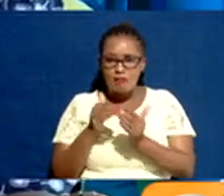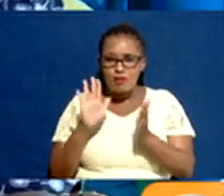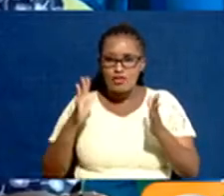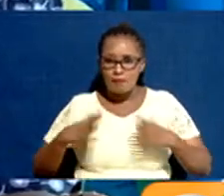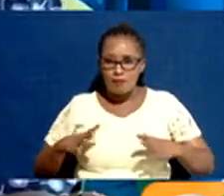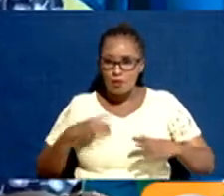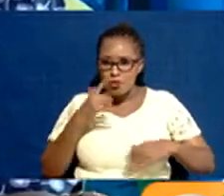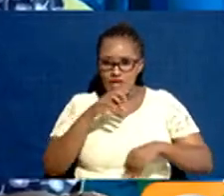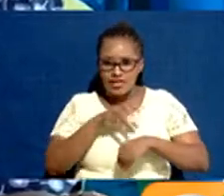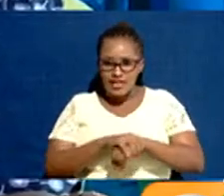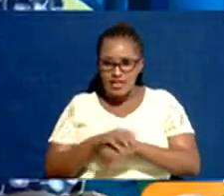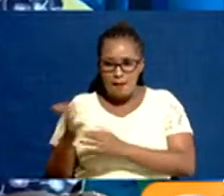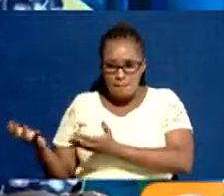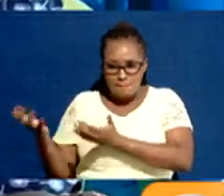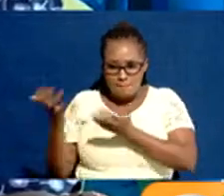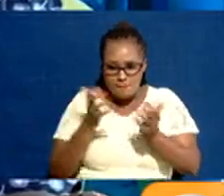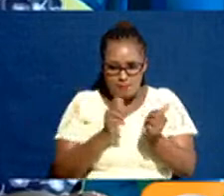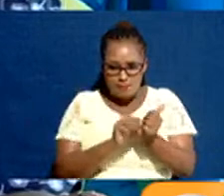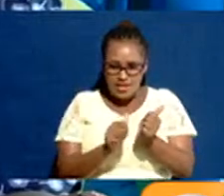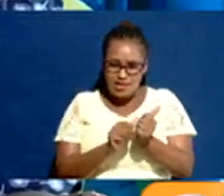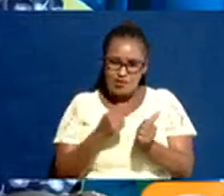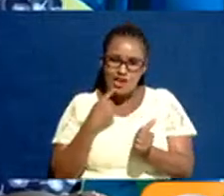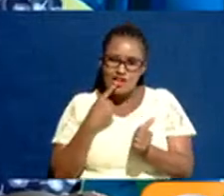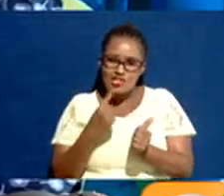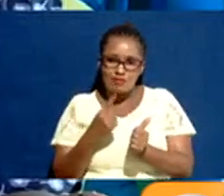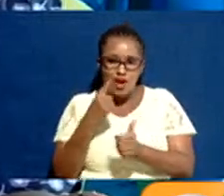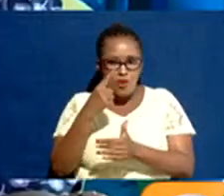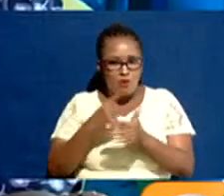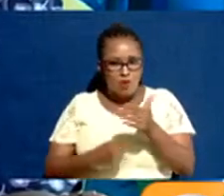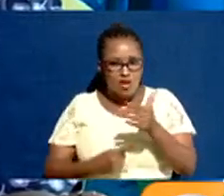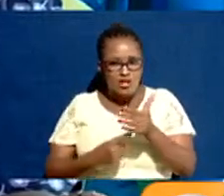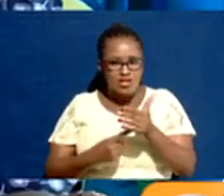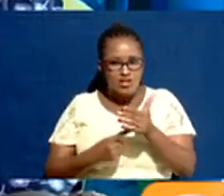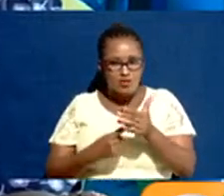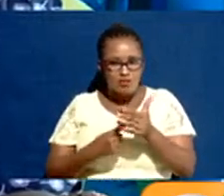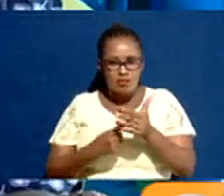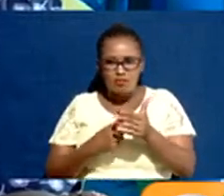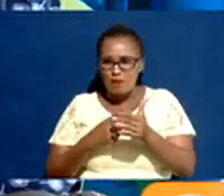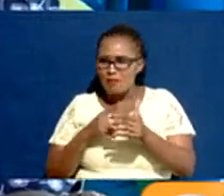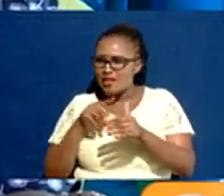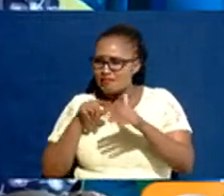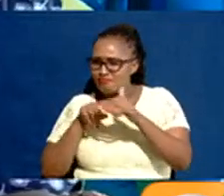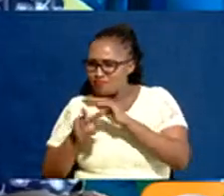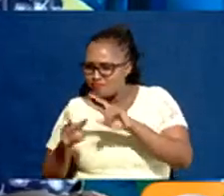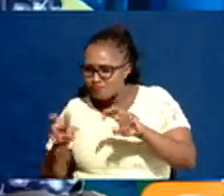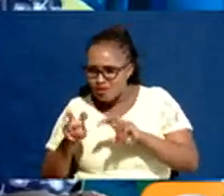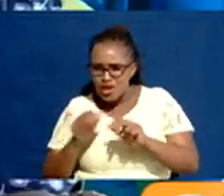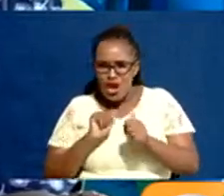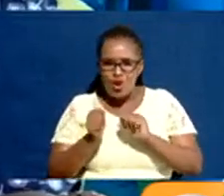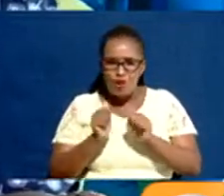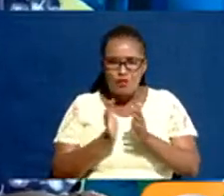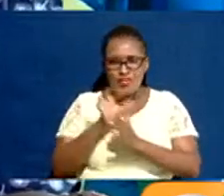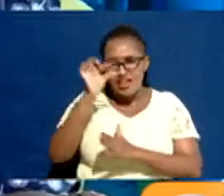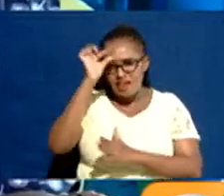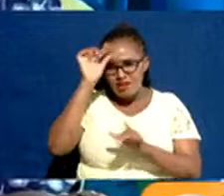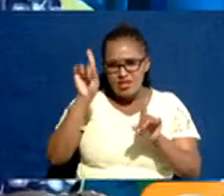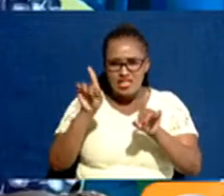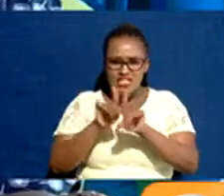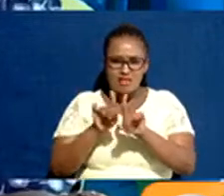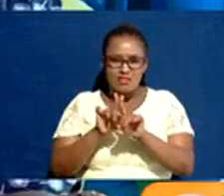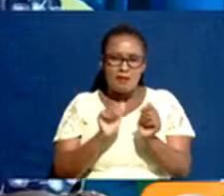maize, they are telling us whatever they have gone, they are competing with governments for the same maize. There is a